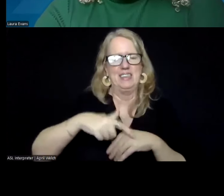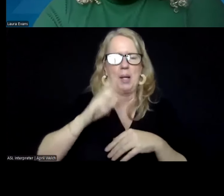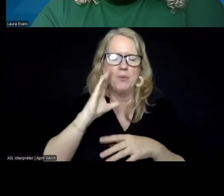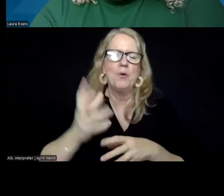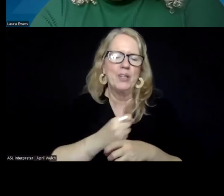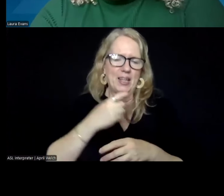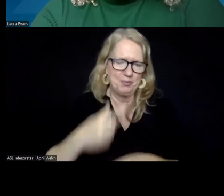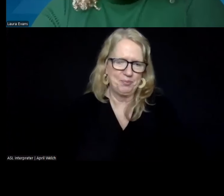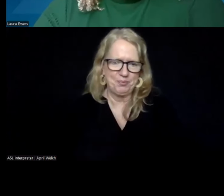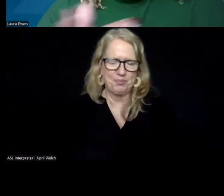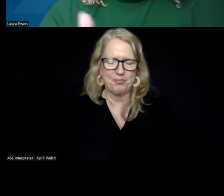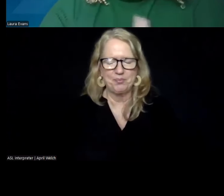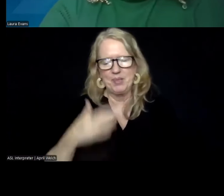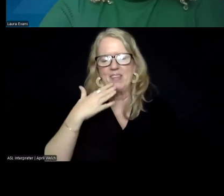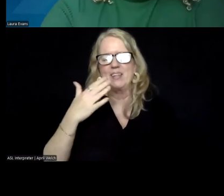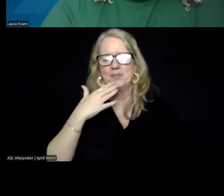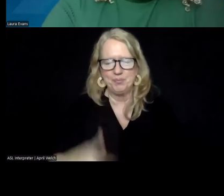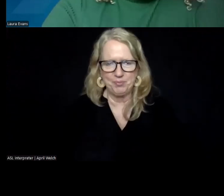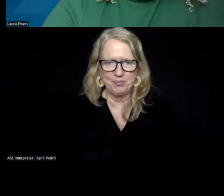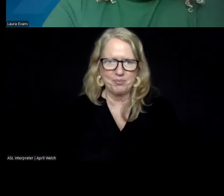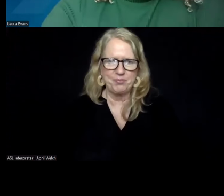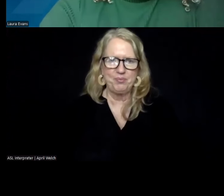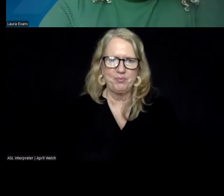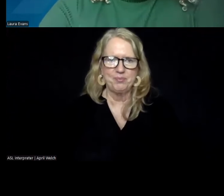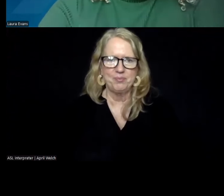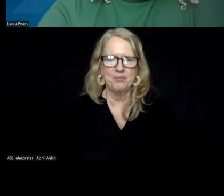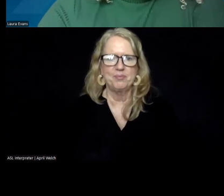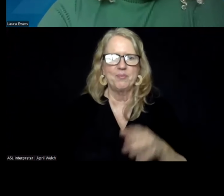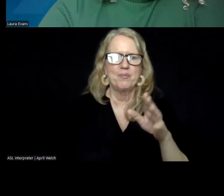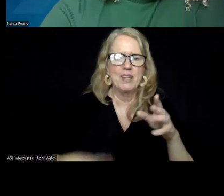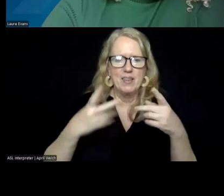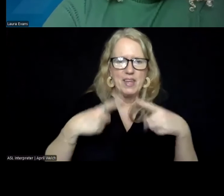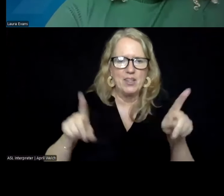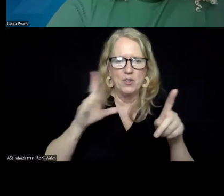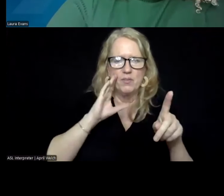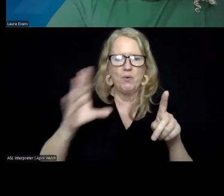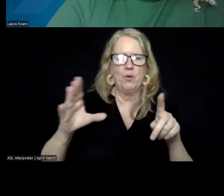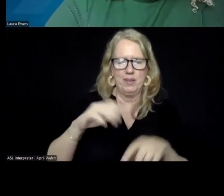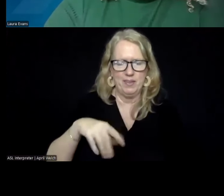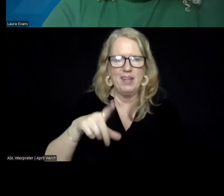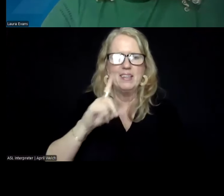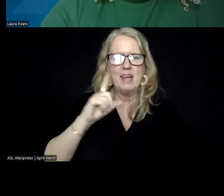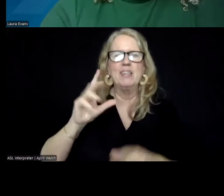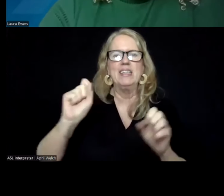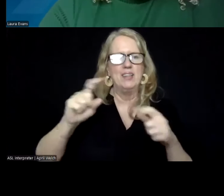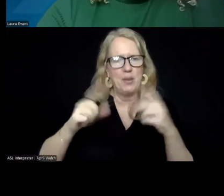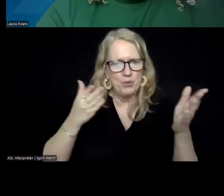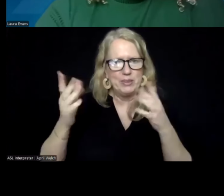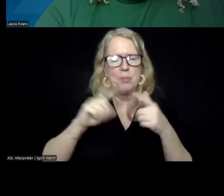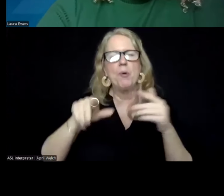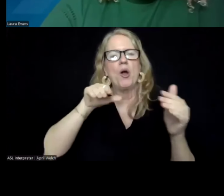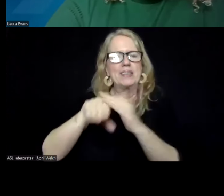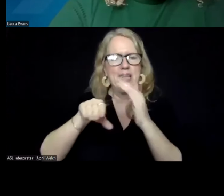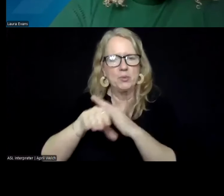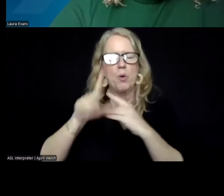those. So thank you. It is accessible for the deaf population. Thank you, Dana. It's so important that these services are accessible for